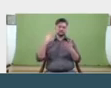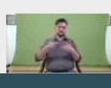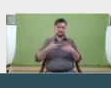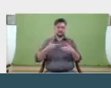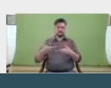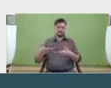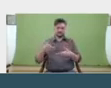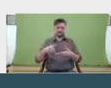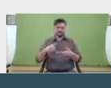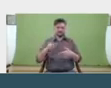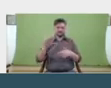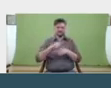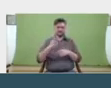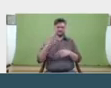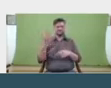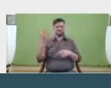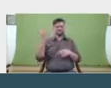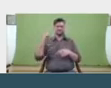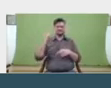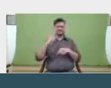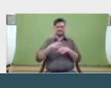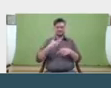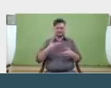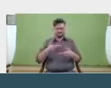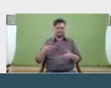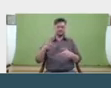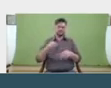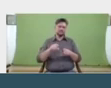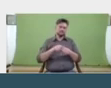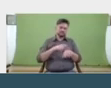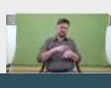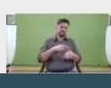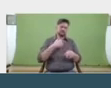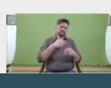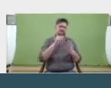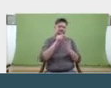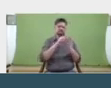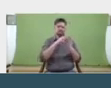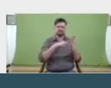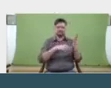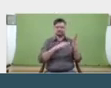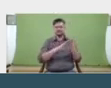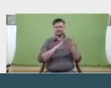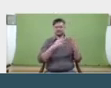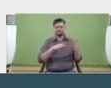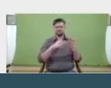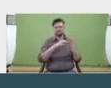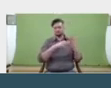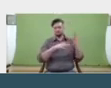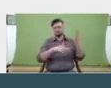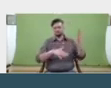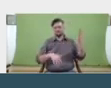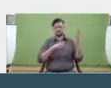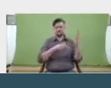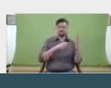today uh quite some time back i had just finished that um paper it's a long uh paper and there